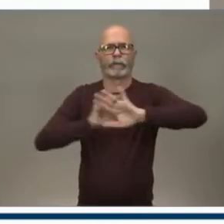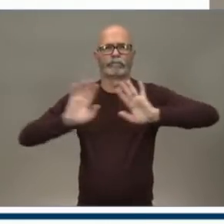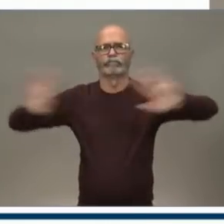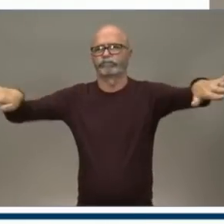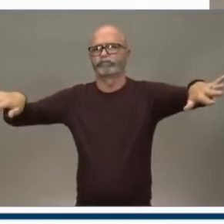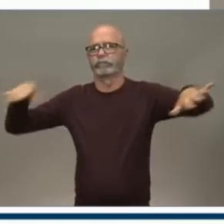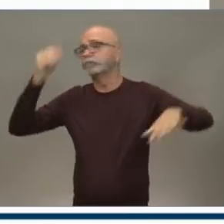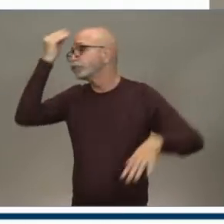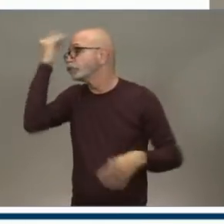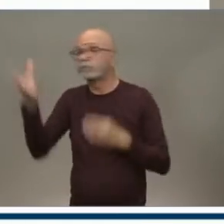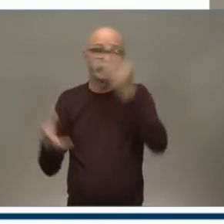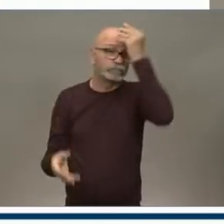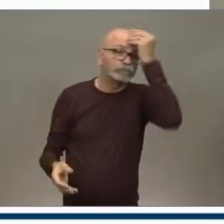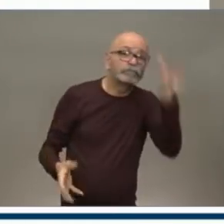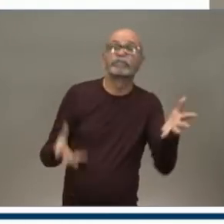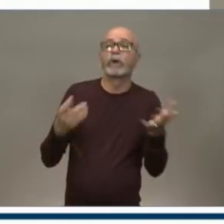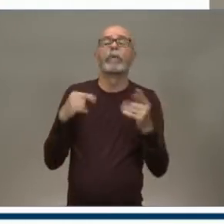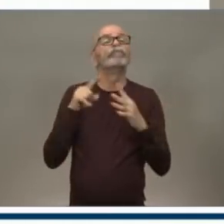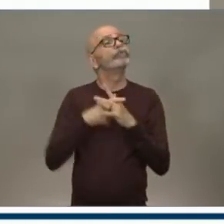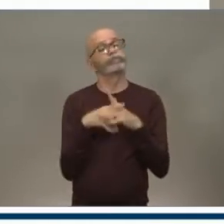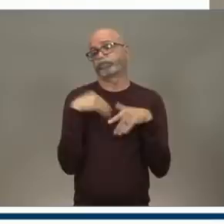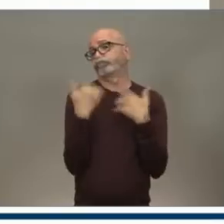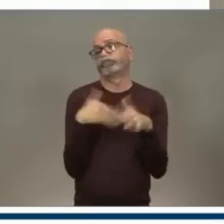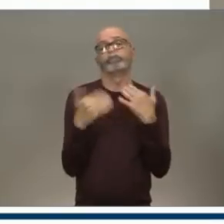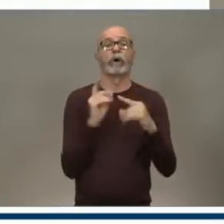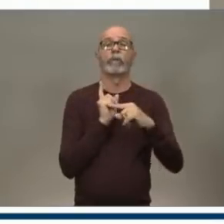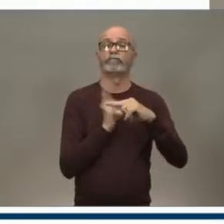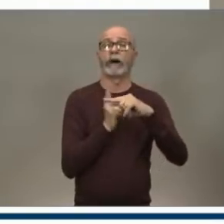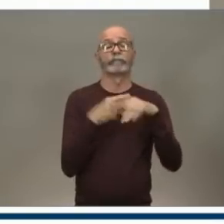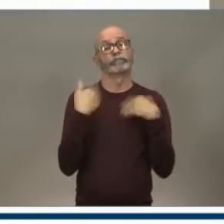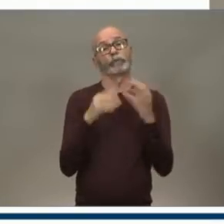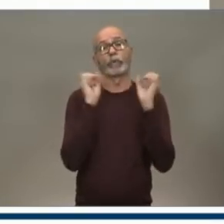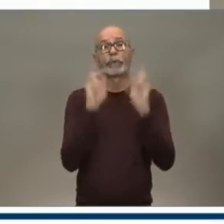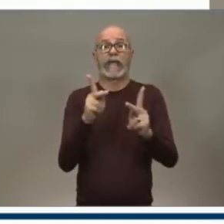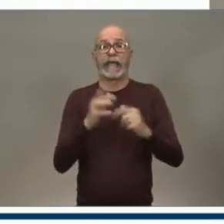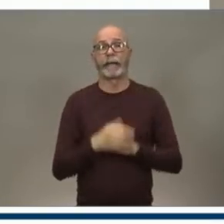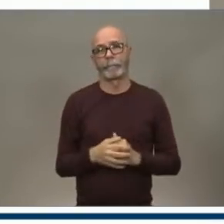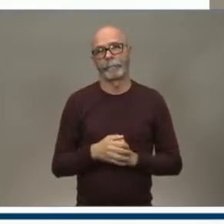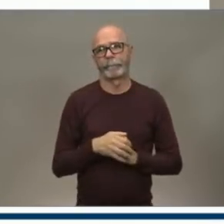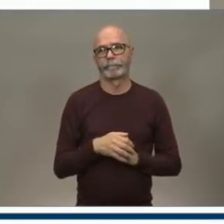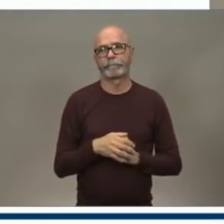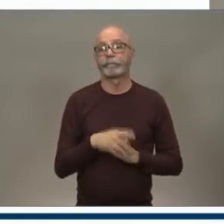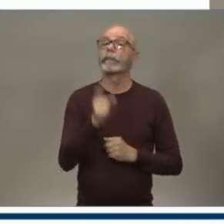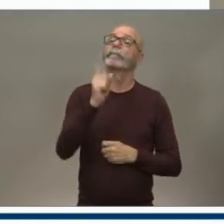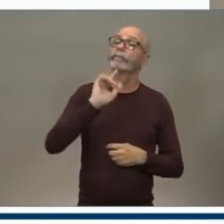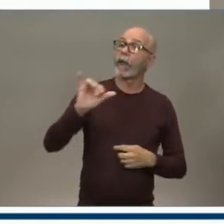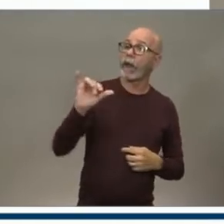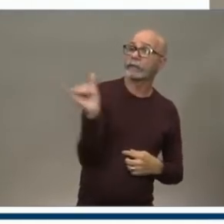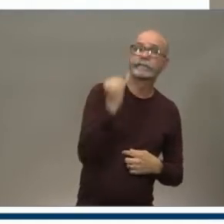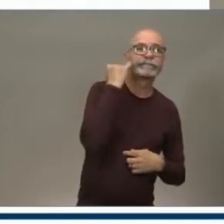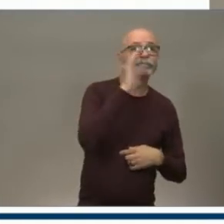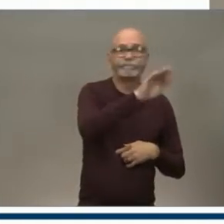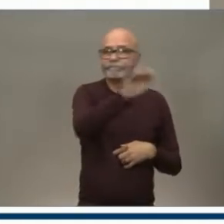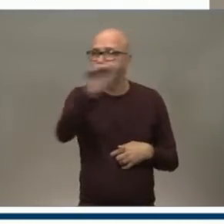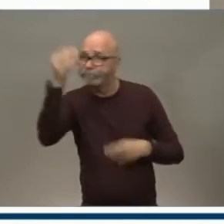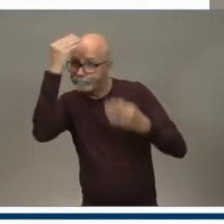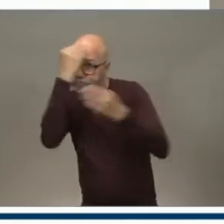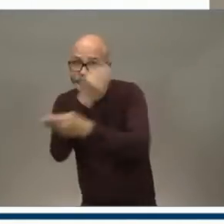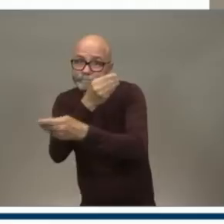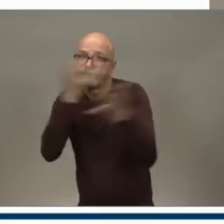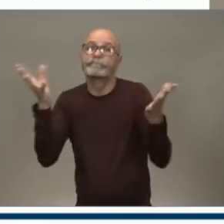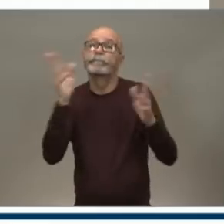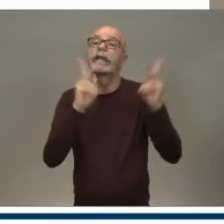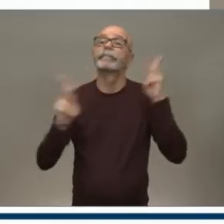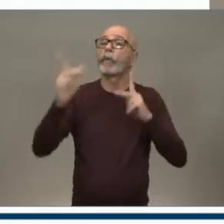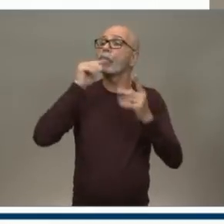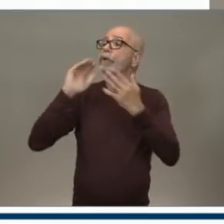them. But we're also asking for the general community that there's no need to take further action, like